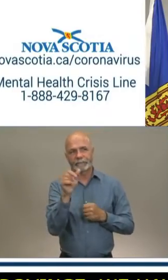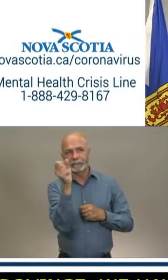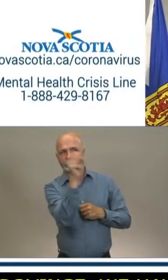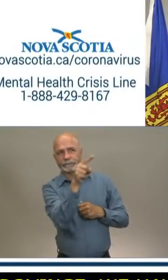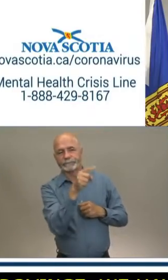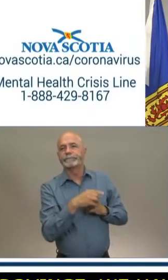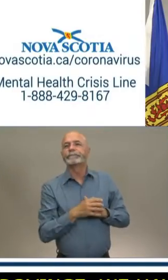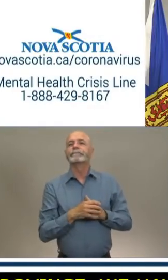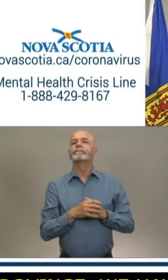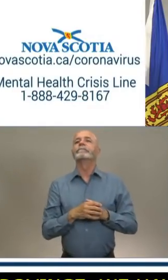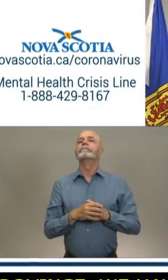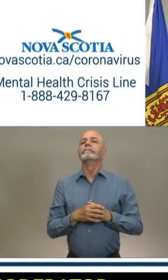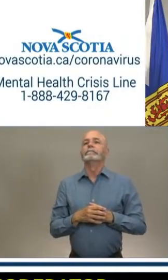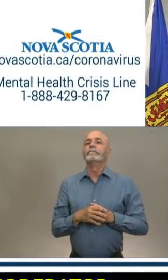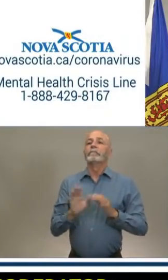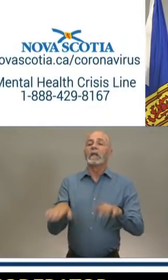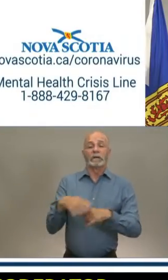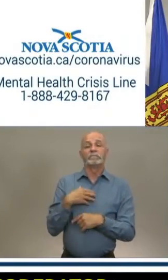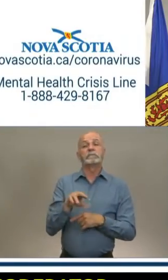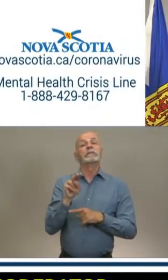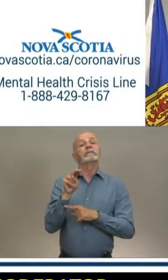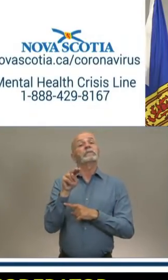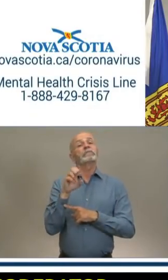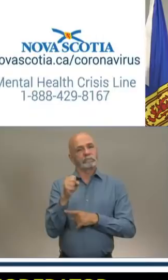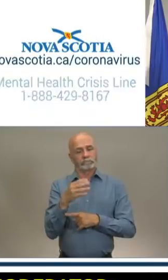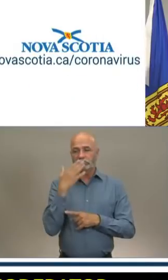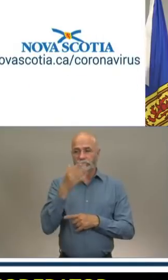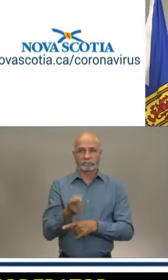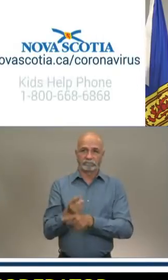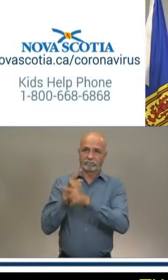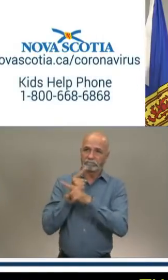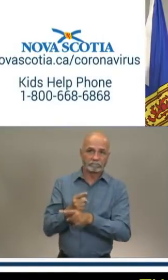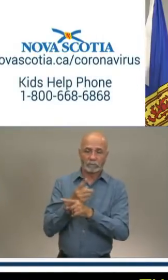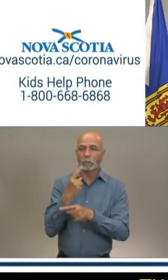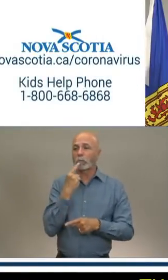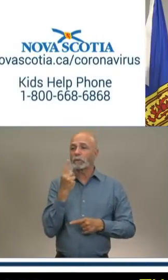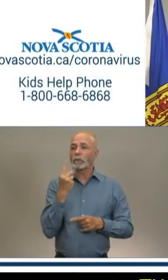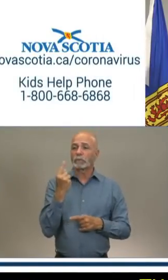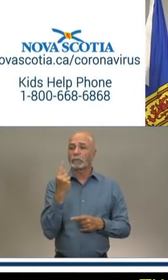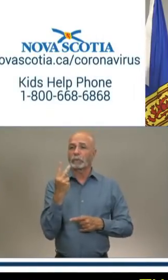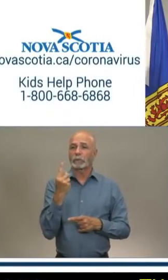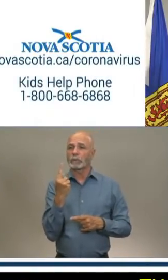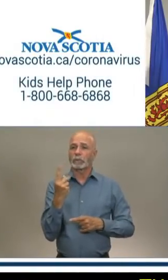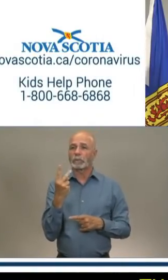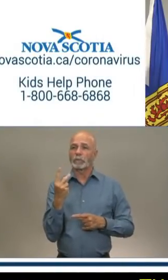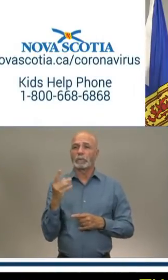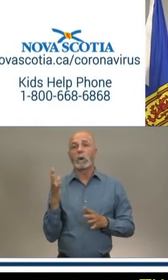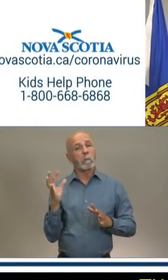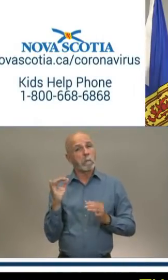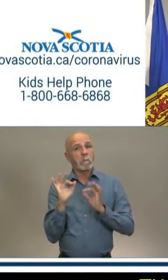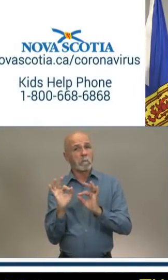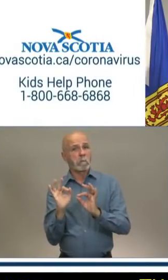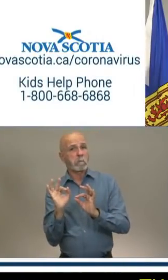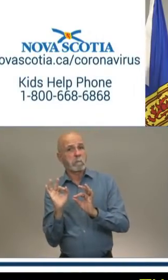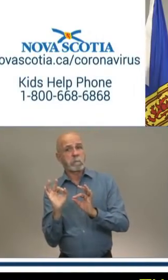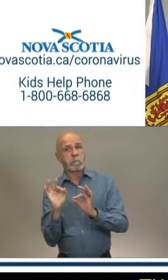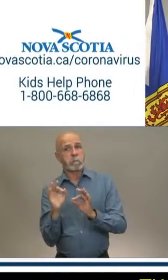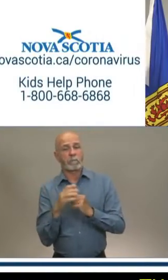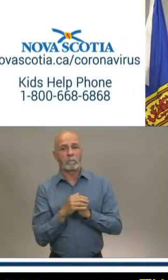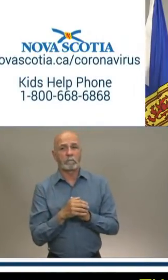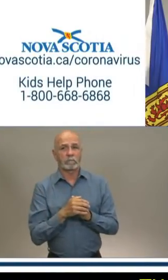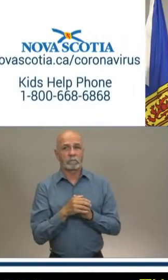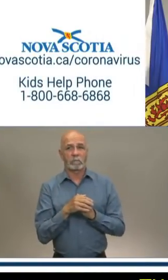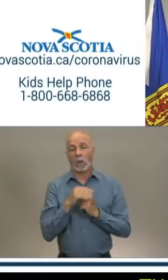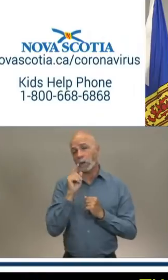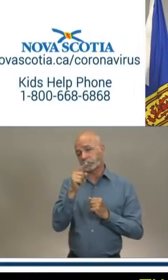obviously doing really well. We're seeing few cases each day, or some days none. But would you hesitate to shut things back down again if, when we